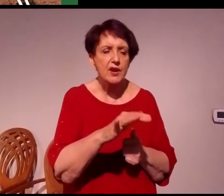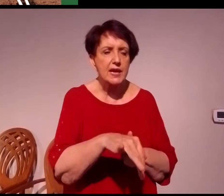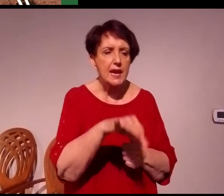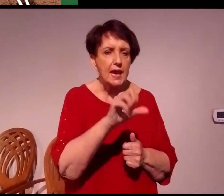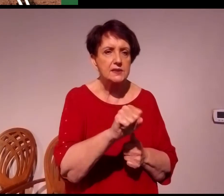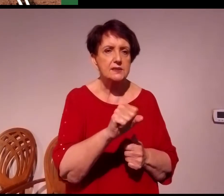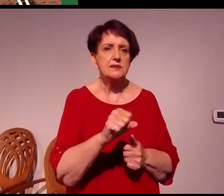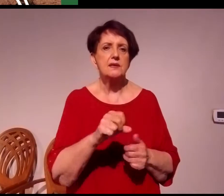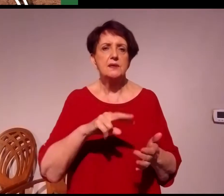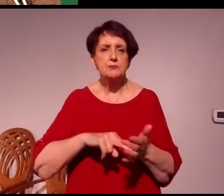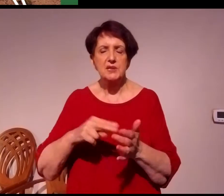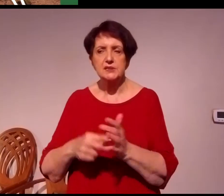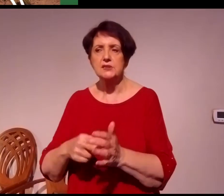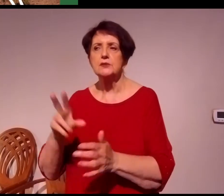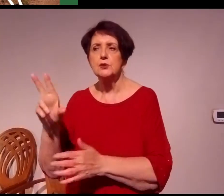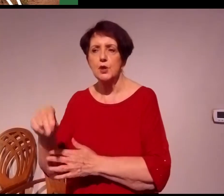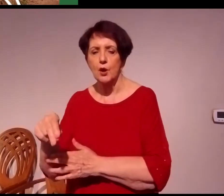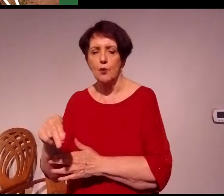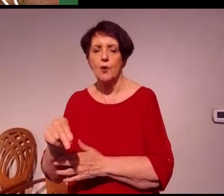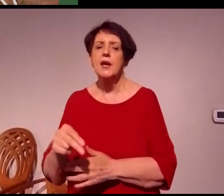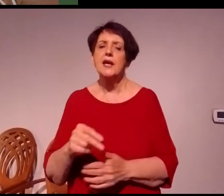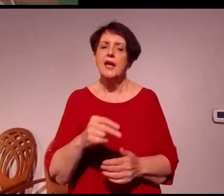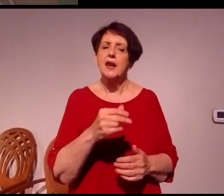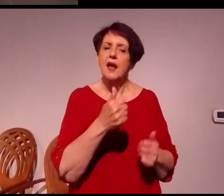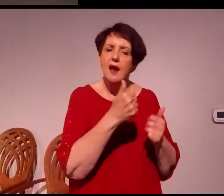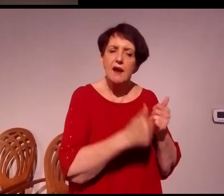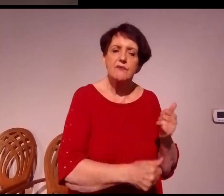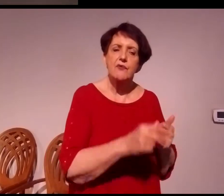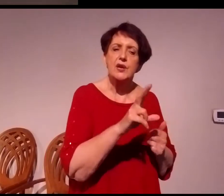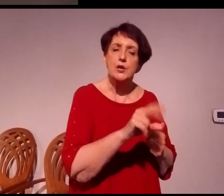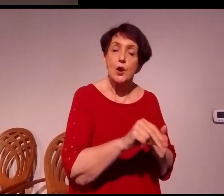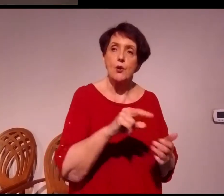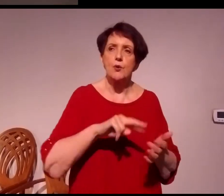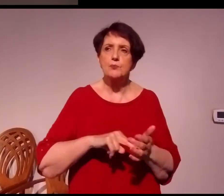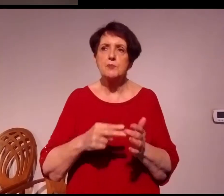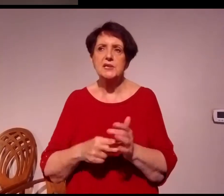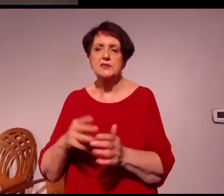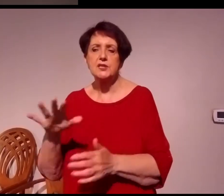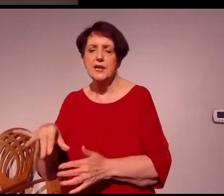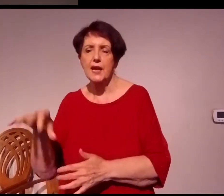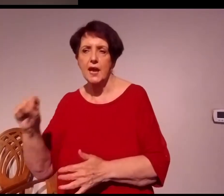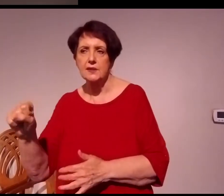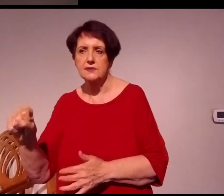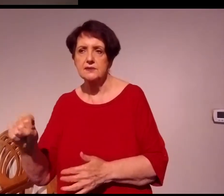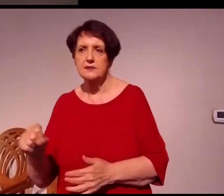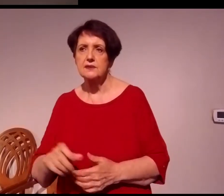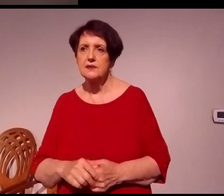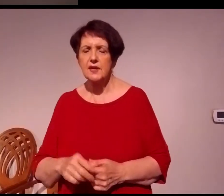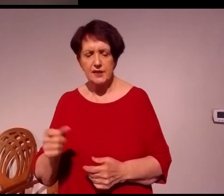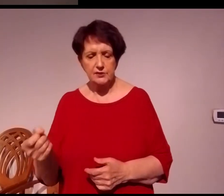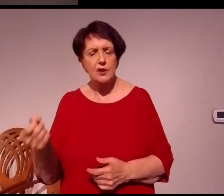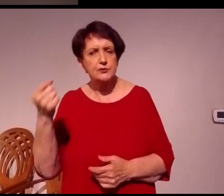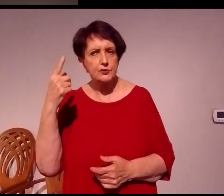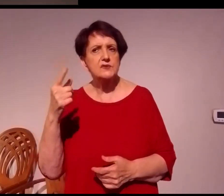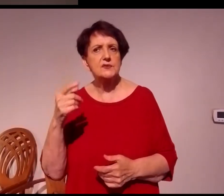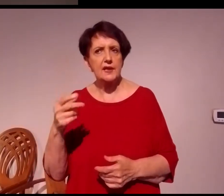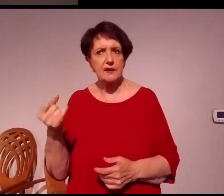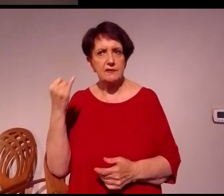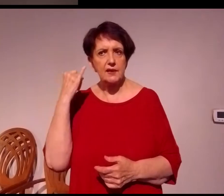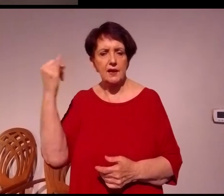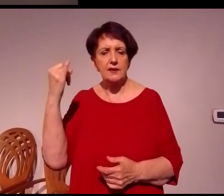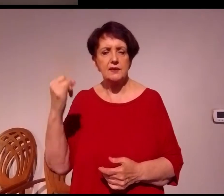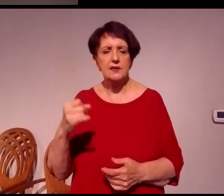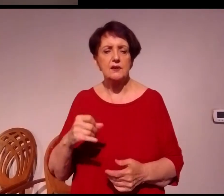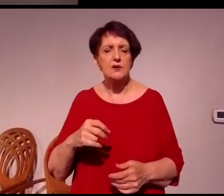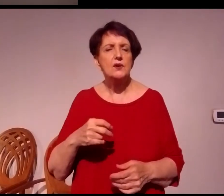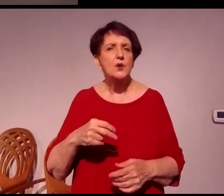every no is a yes. And to make friends with this idea. And what is this accessing for